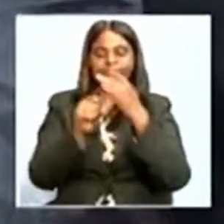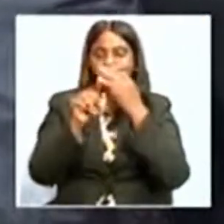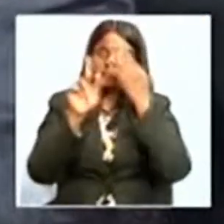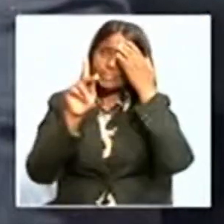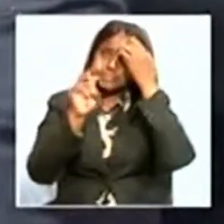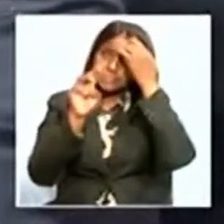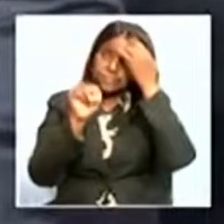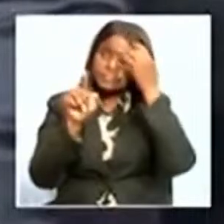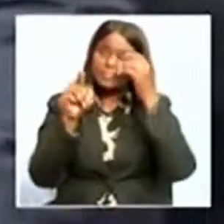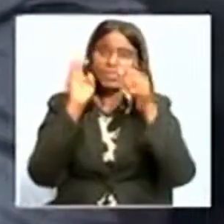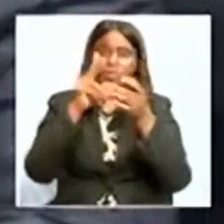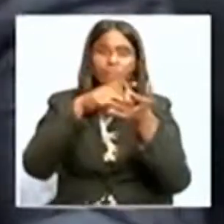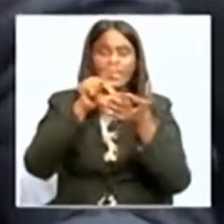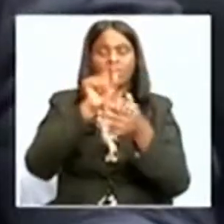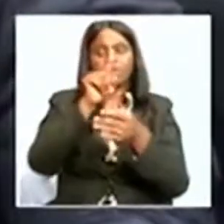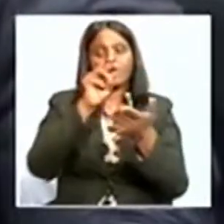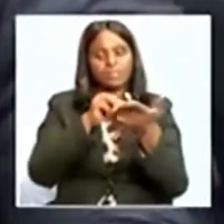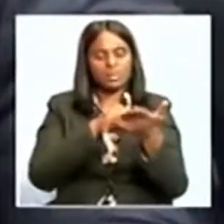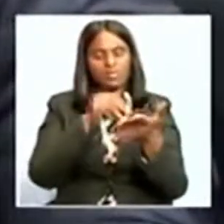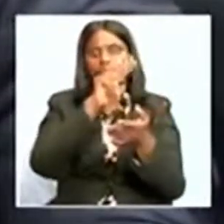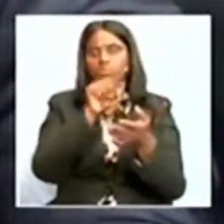do is it will pay that $1 million